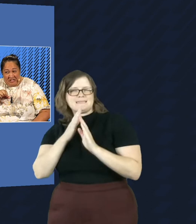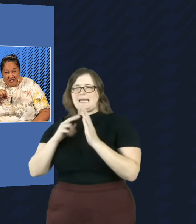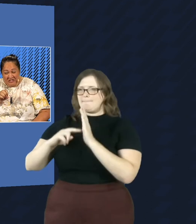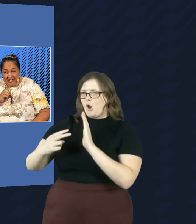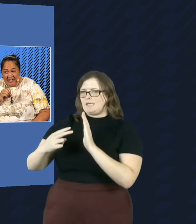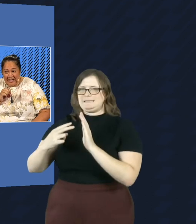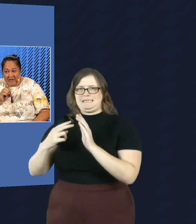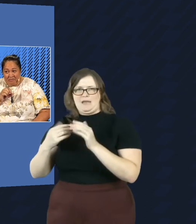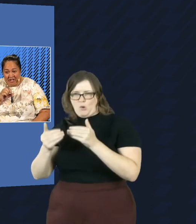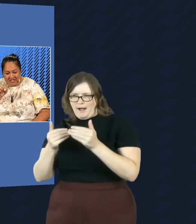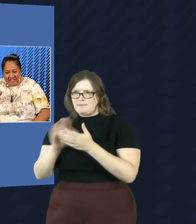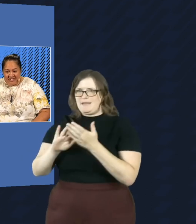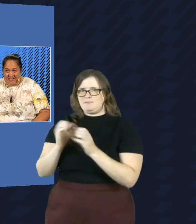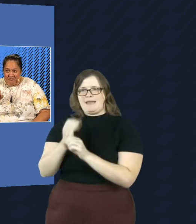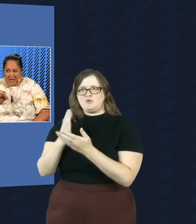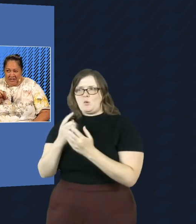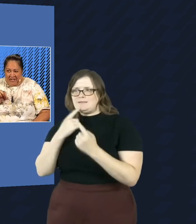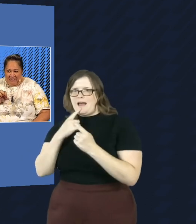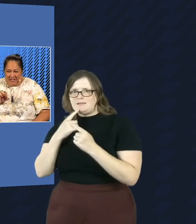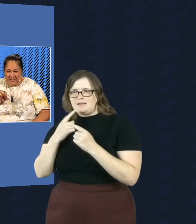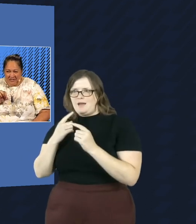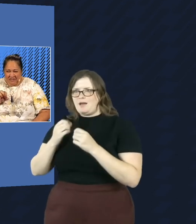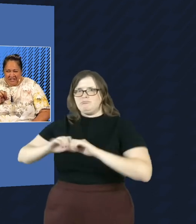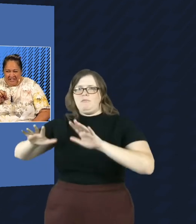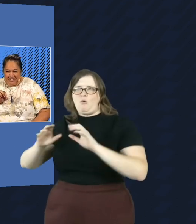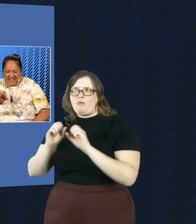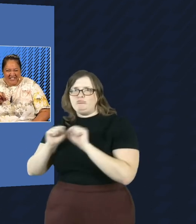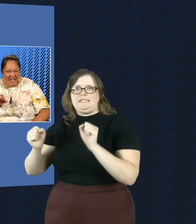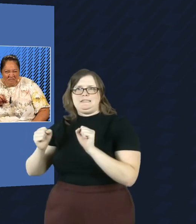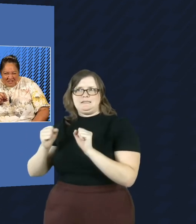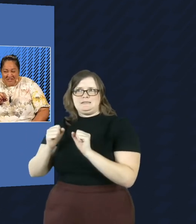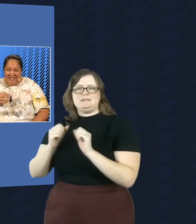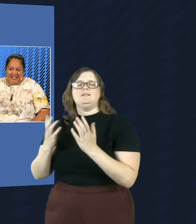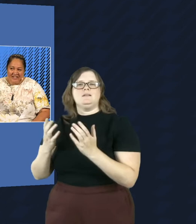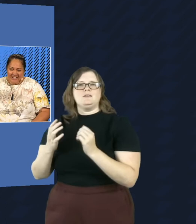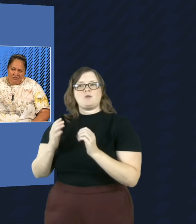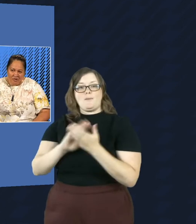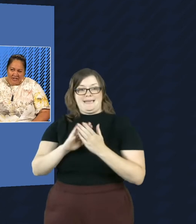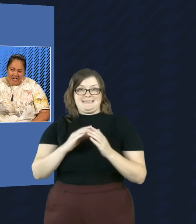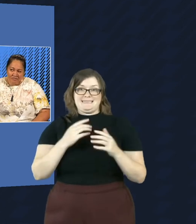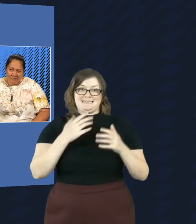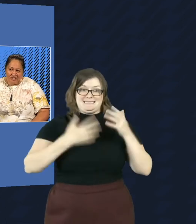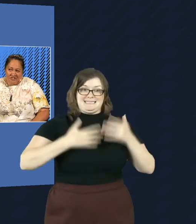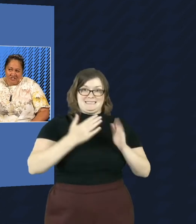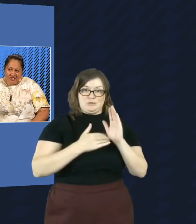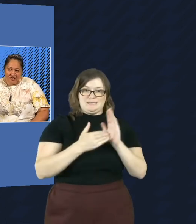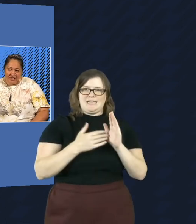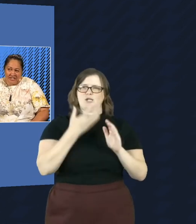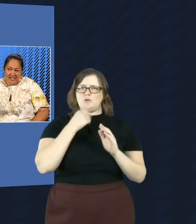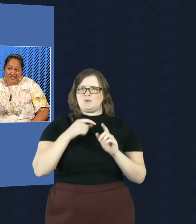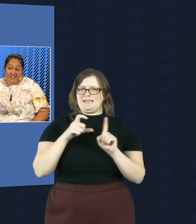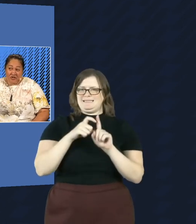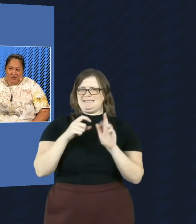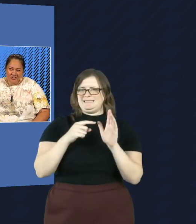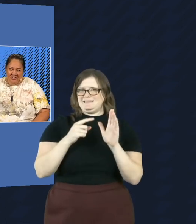any breaches. And Stats does that by having or created data labs, and that's what researchers are trying to